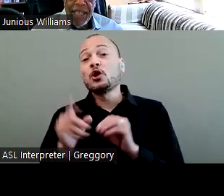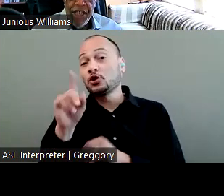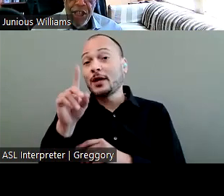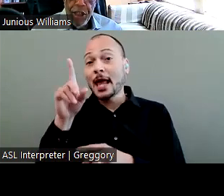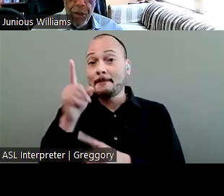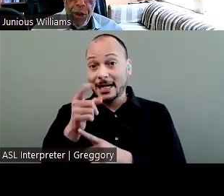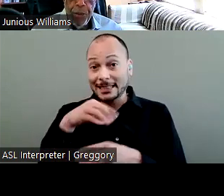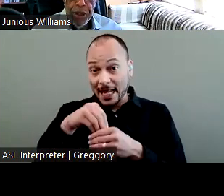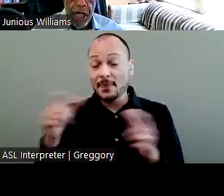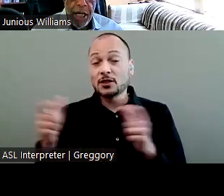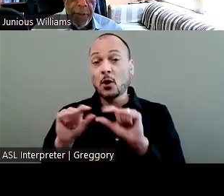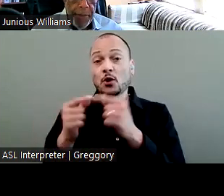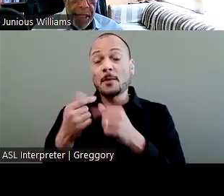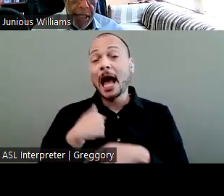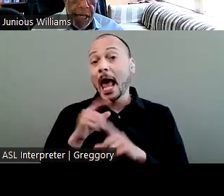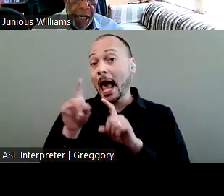of the groups,